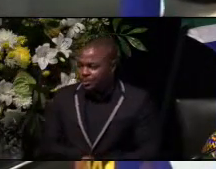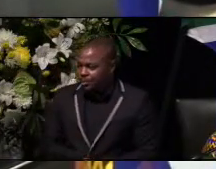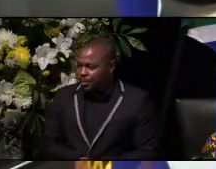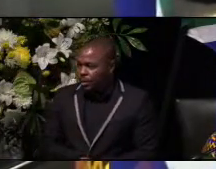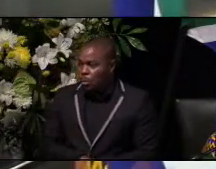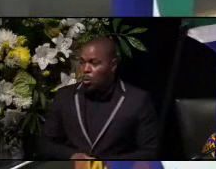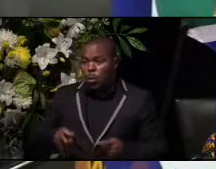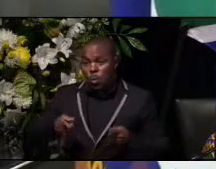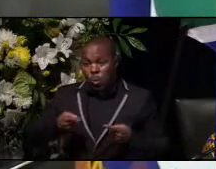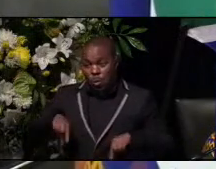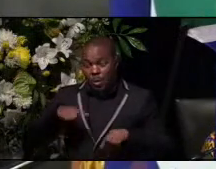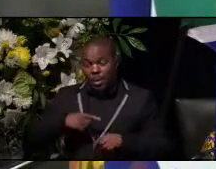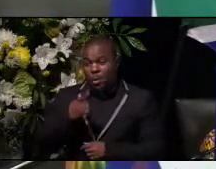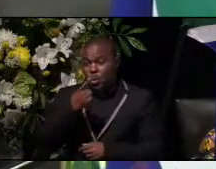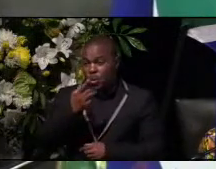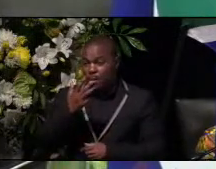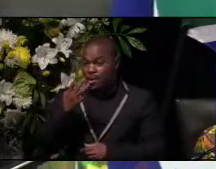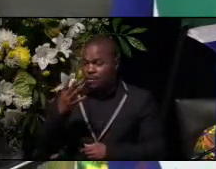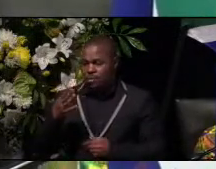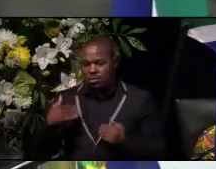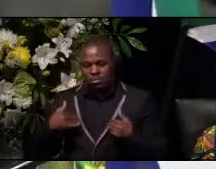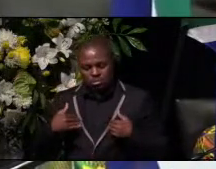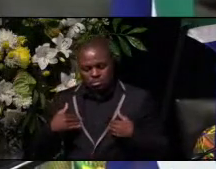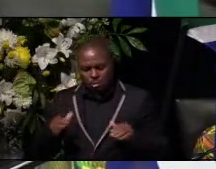we started so well